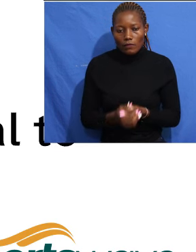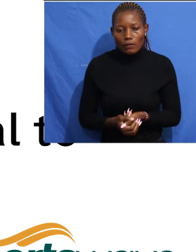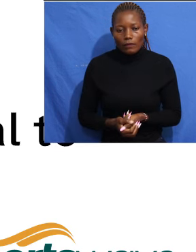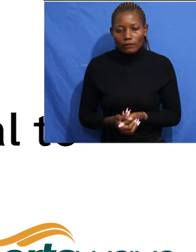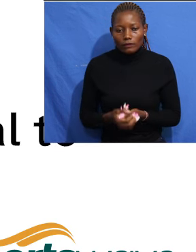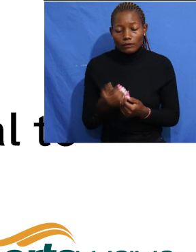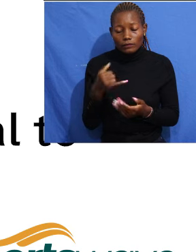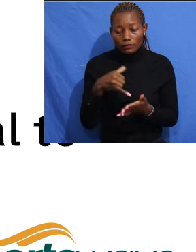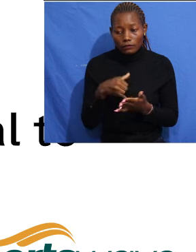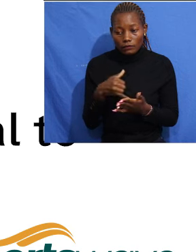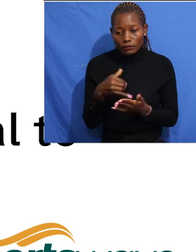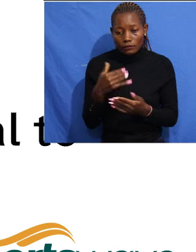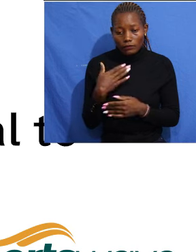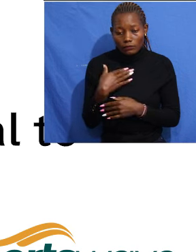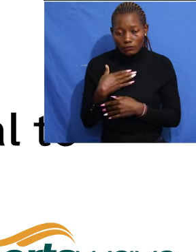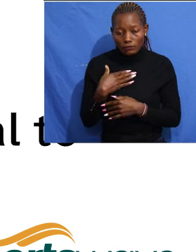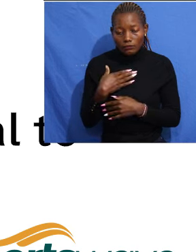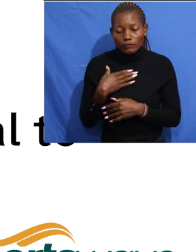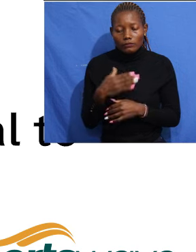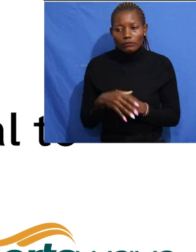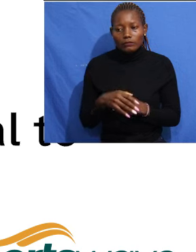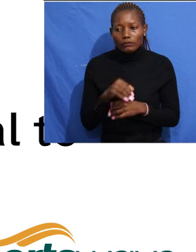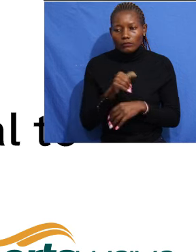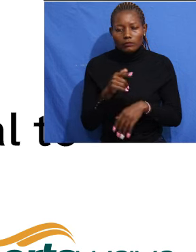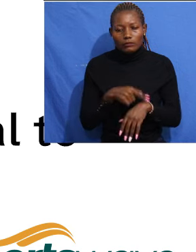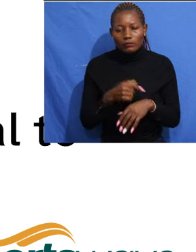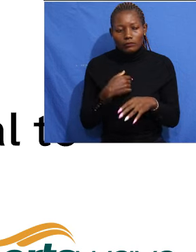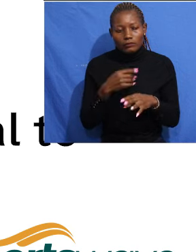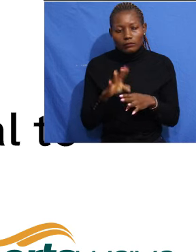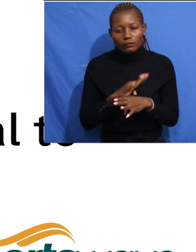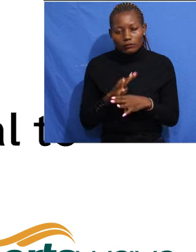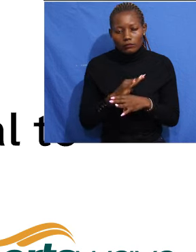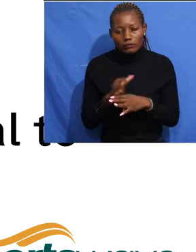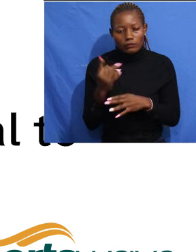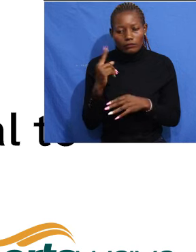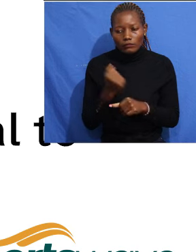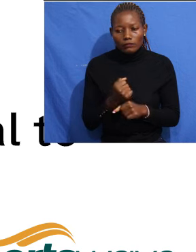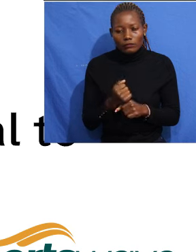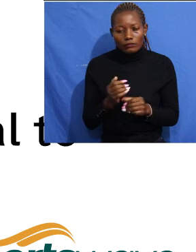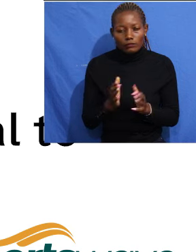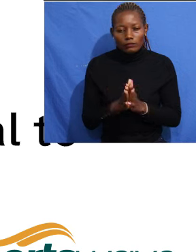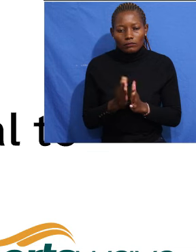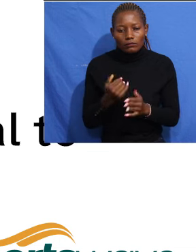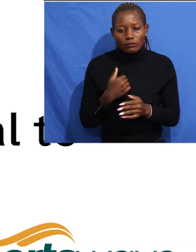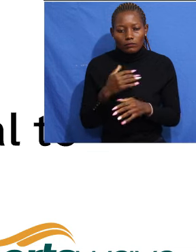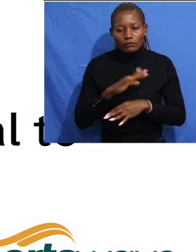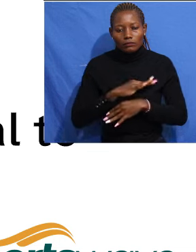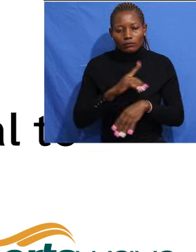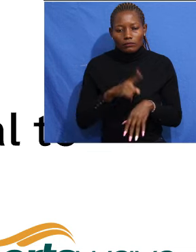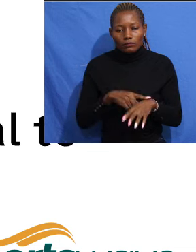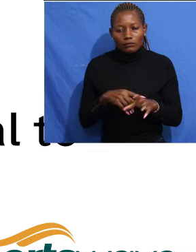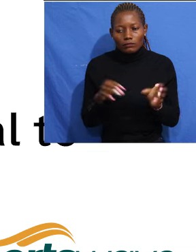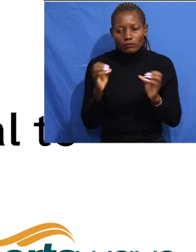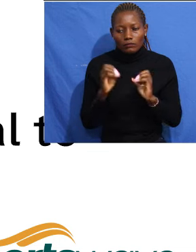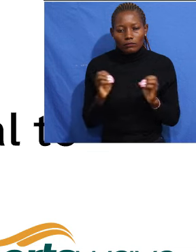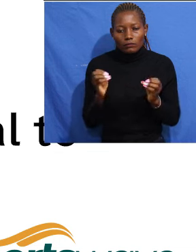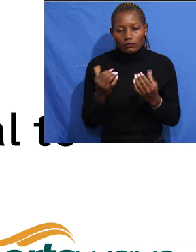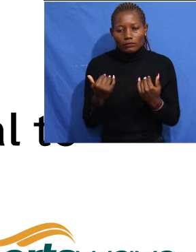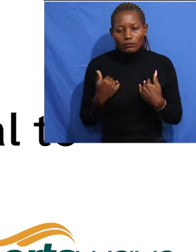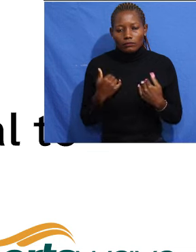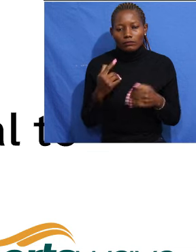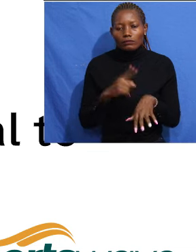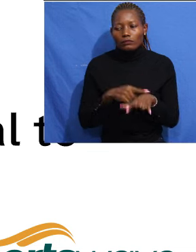like including me, sometimes I'm too busy for work and I don't have enough time for sleep at